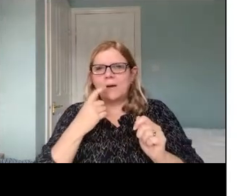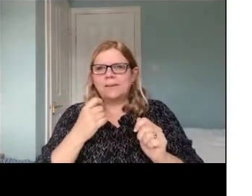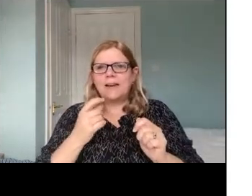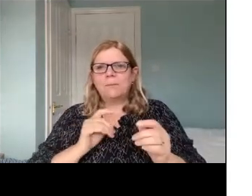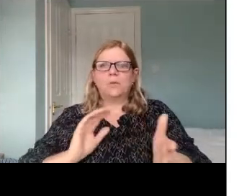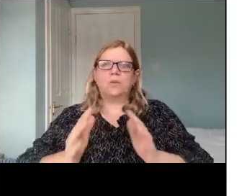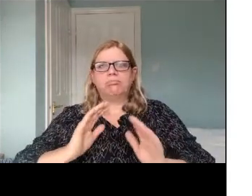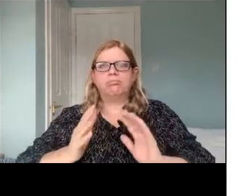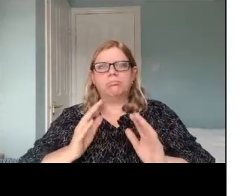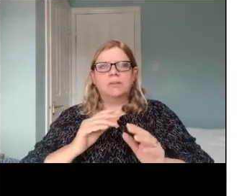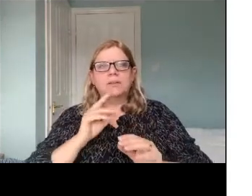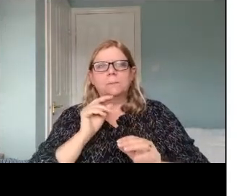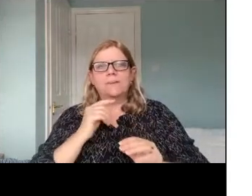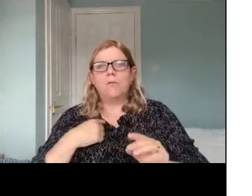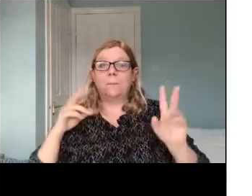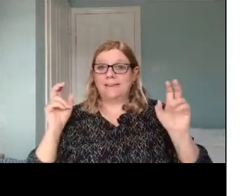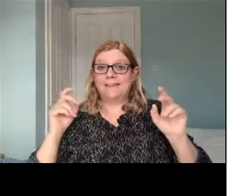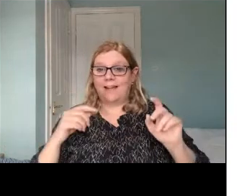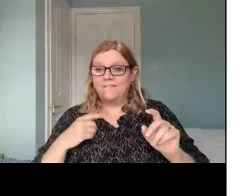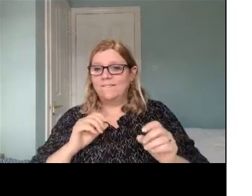And this was life-changing for me.